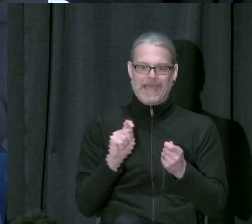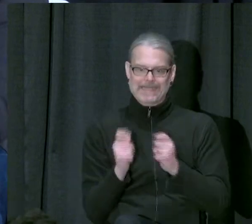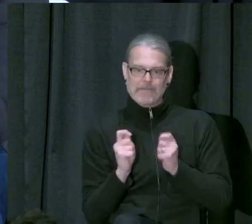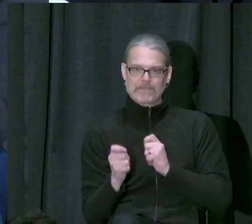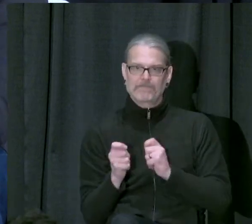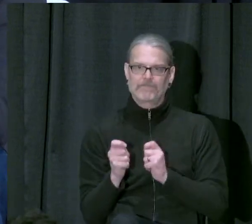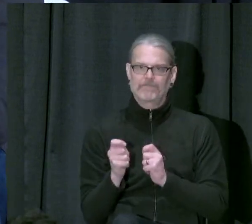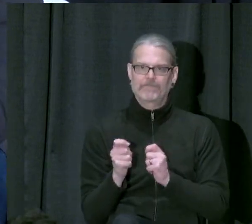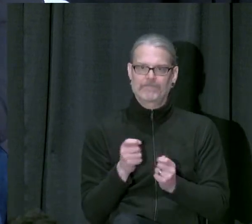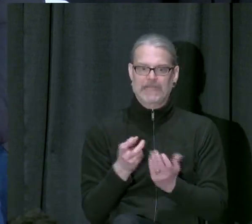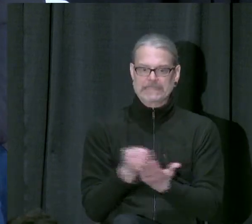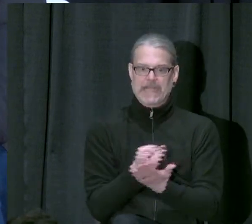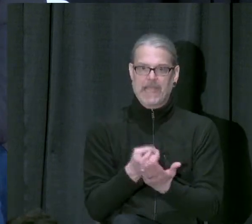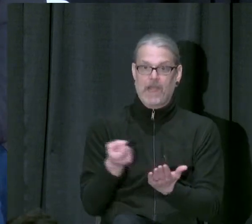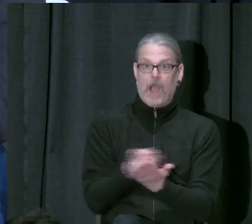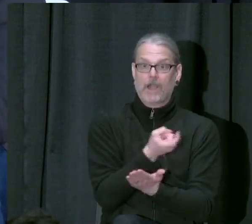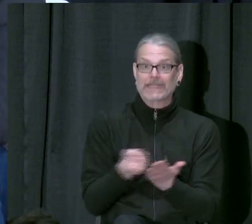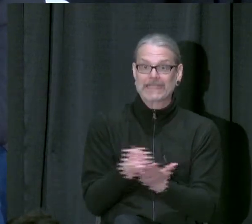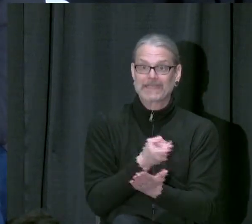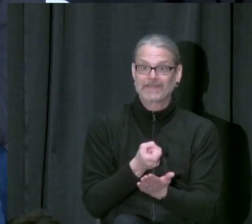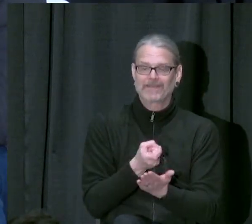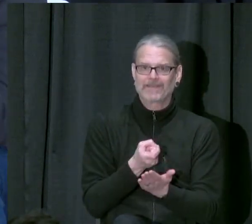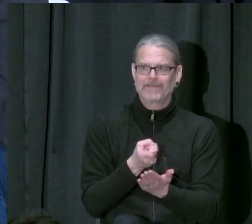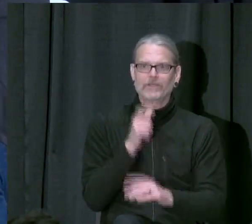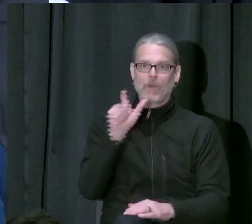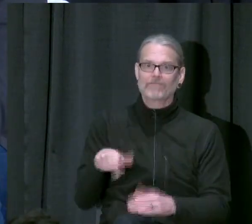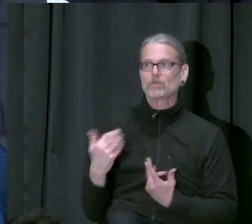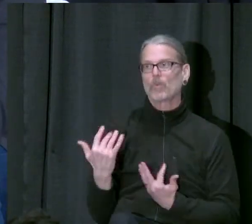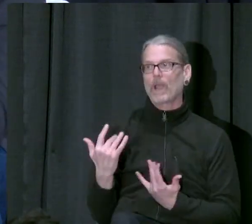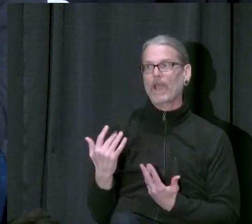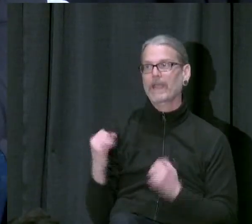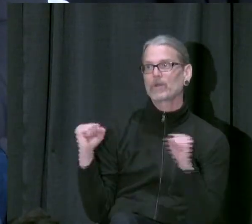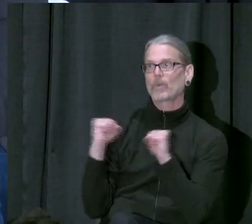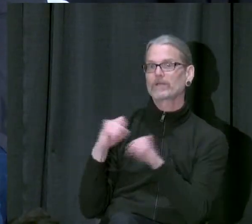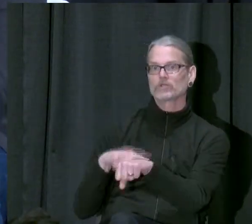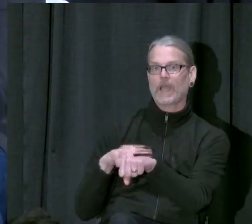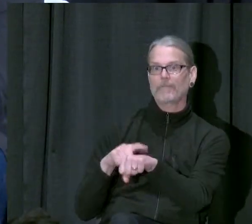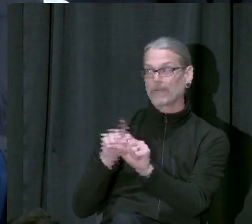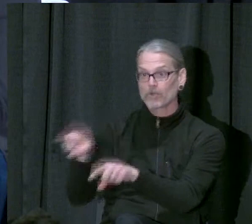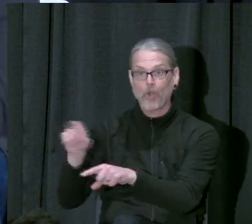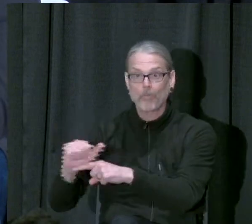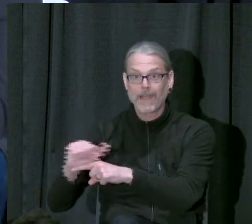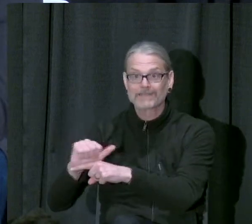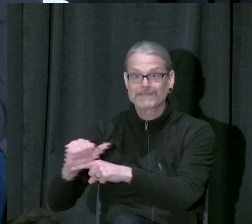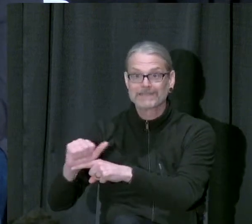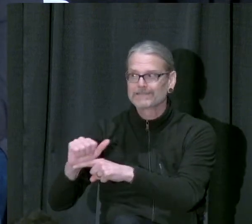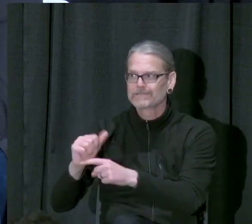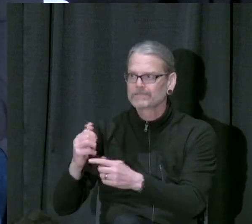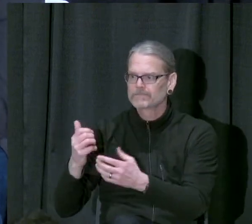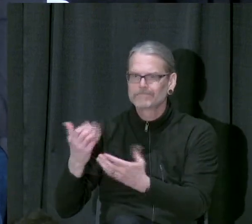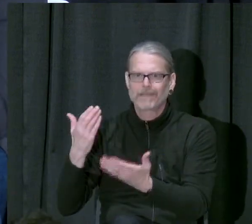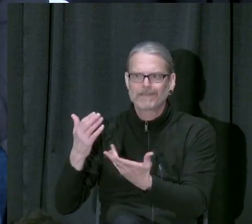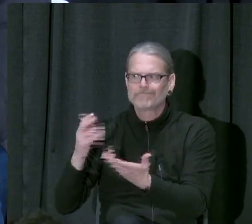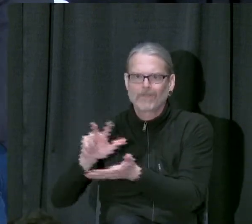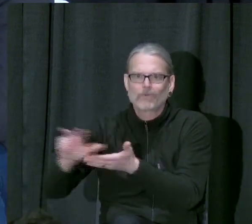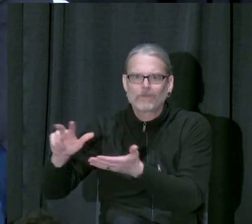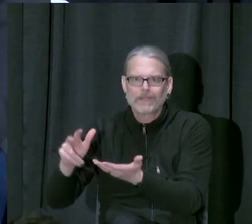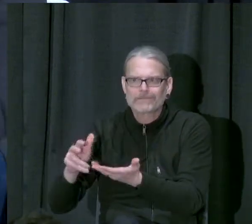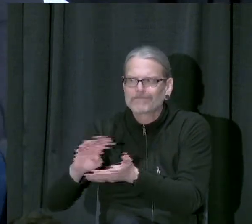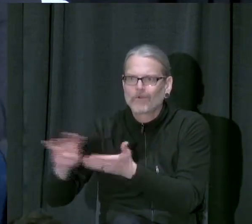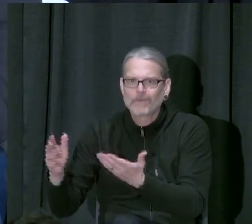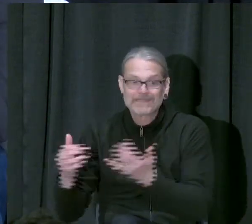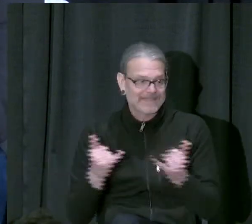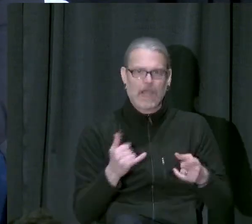have to wait on ice time and practice hours to be on the ice, which would be maybe 3 a week. Now you could practice